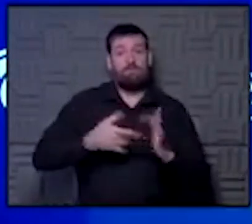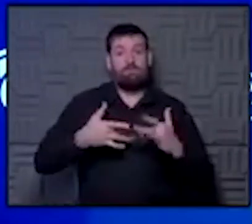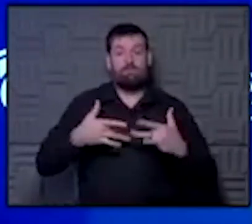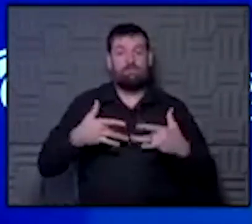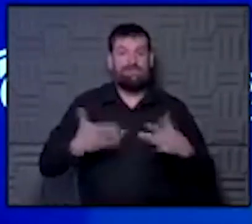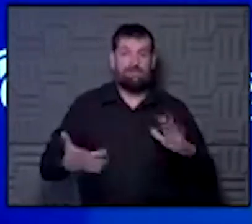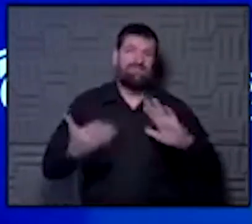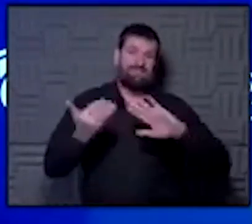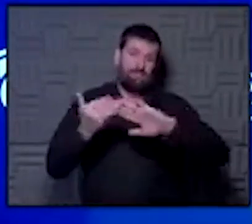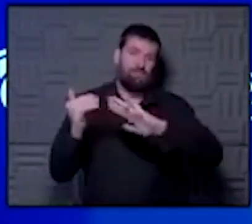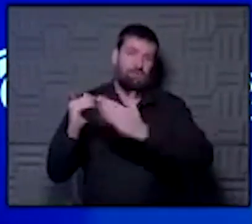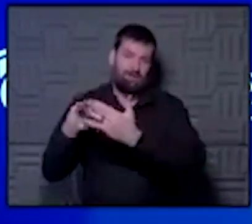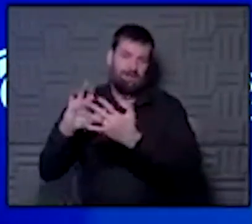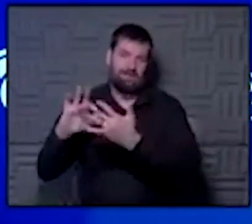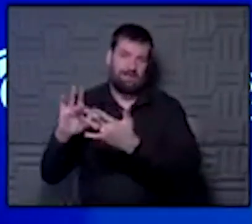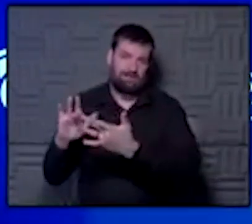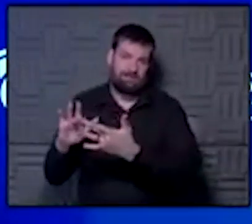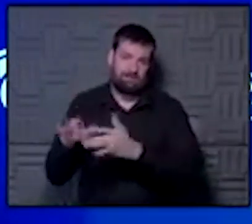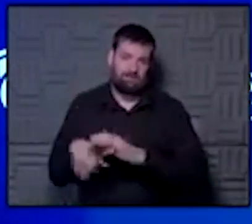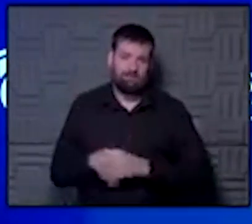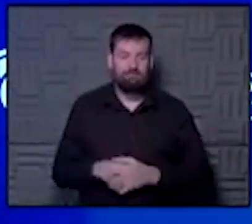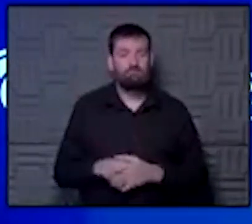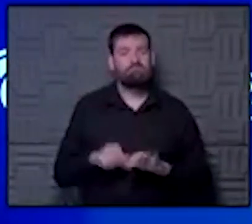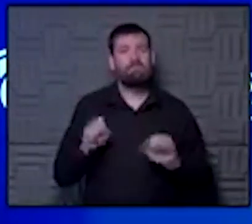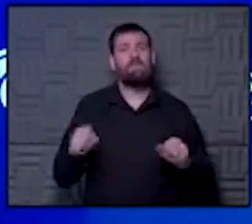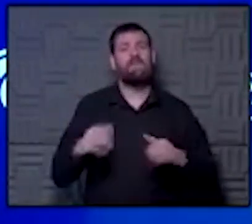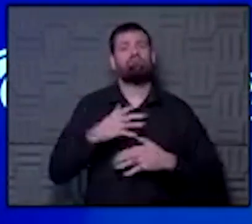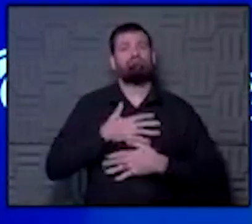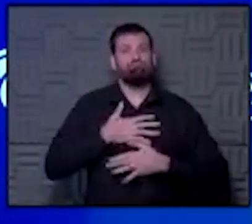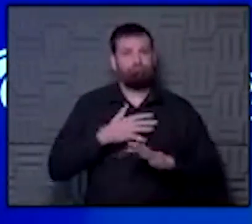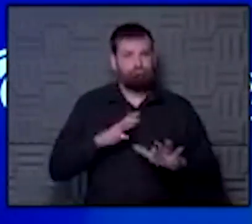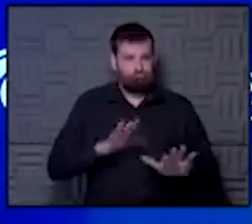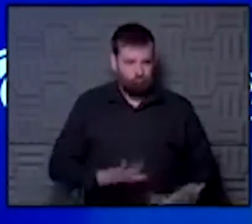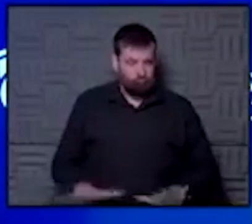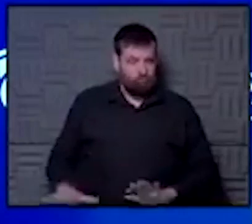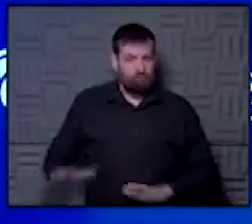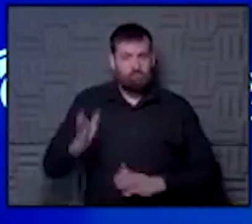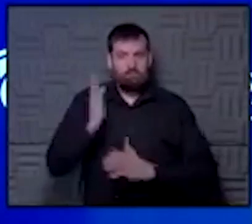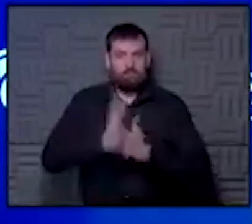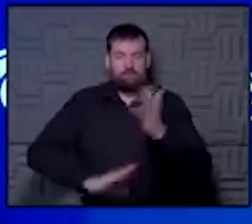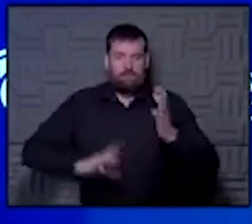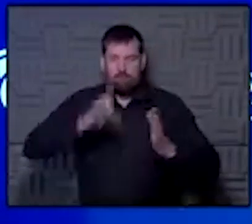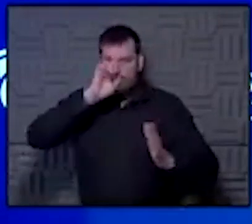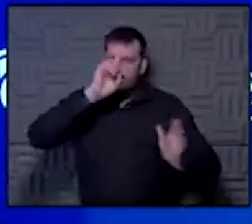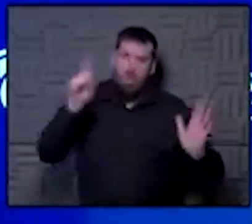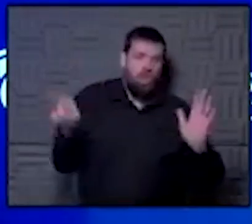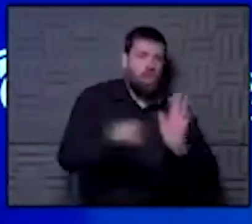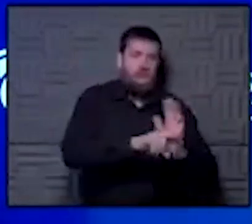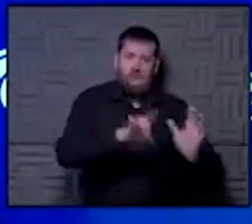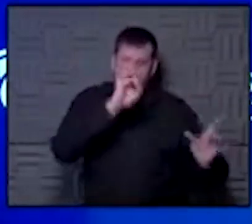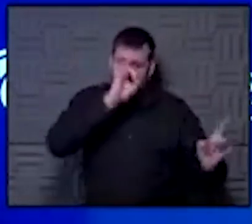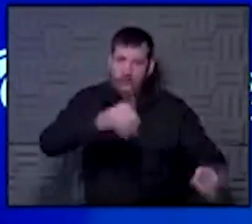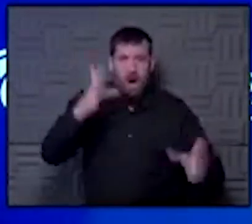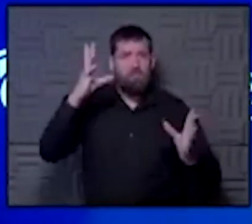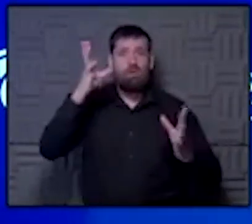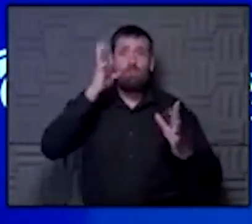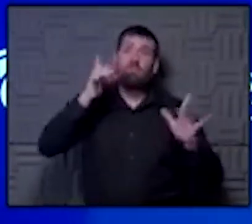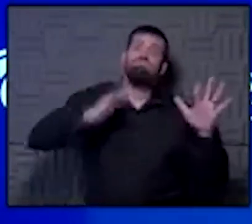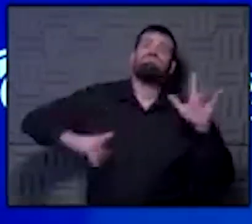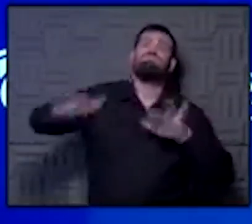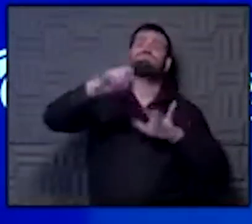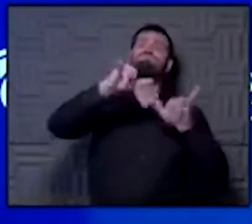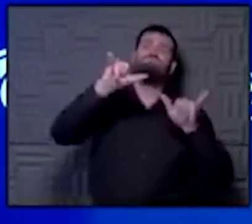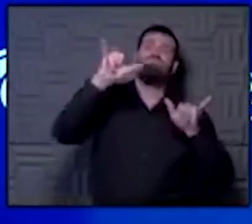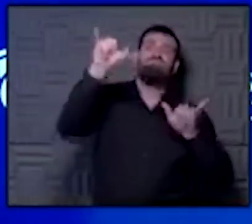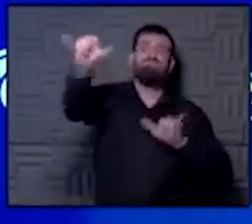with community contacts, and so I think we can rest assured that some of the doomsday analysis about these things can hang in the air